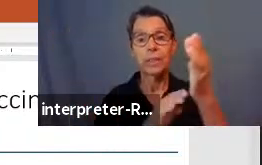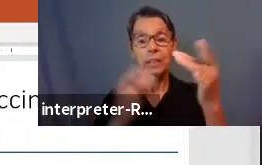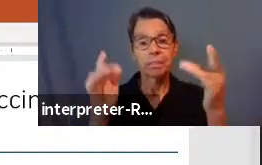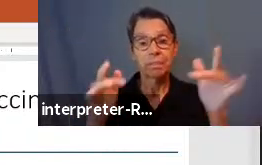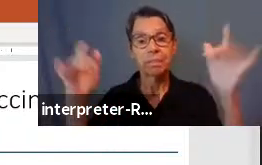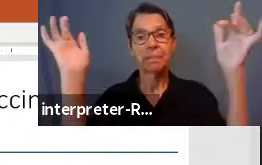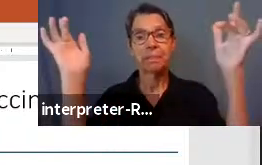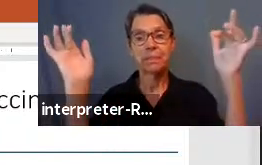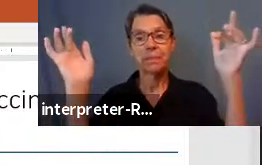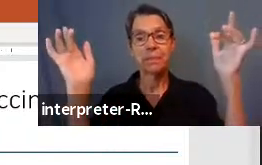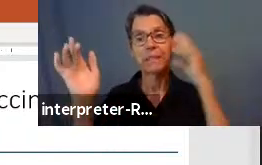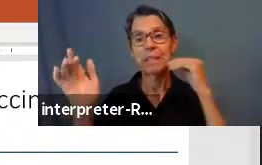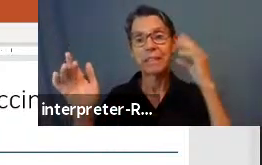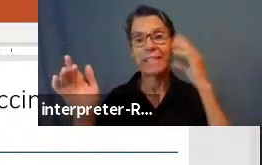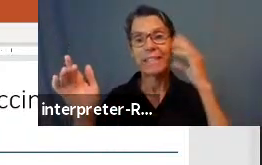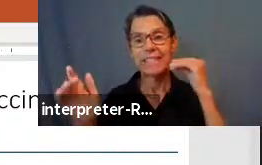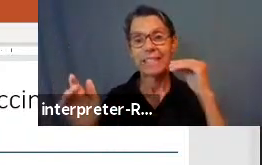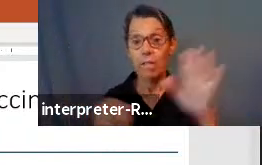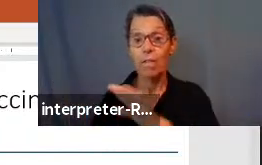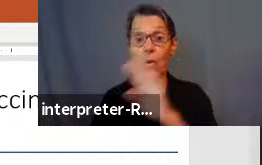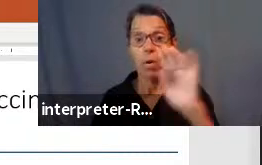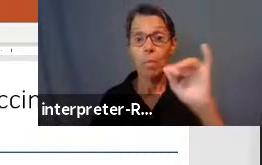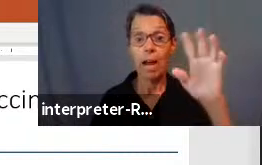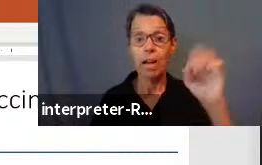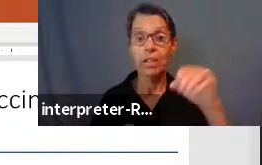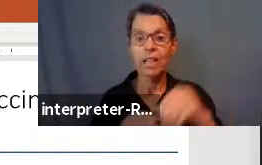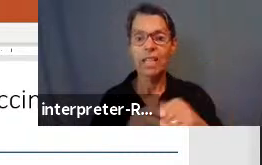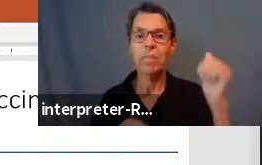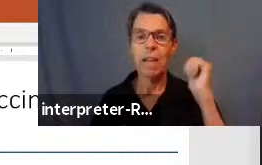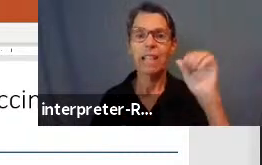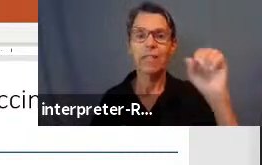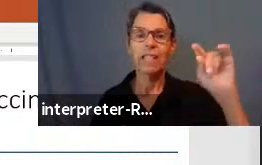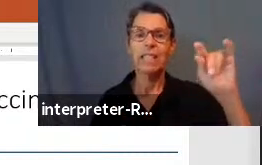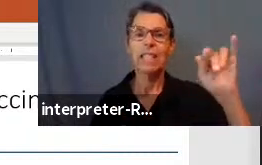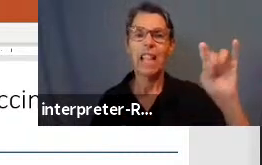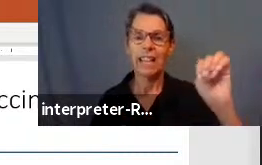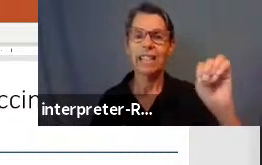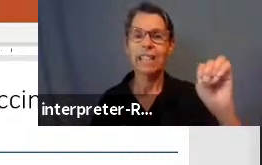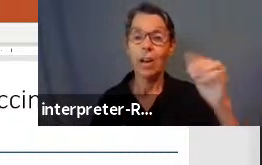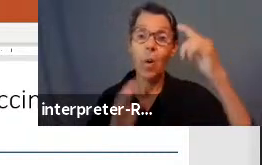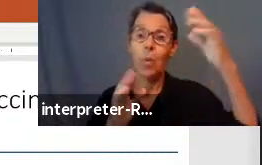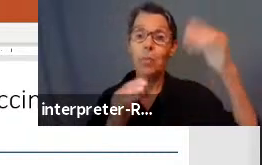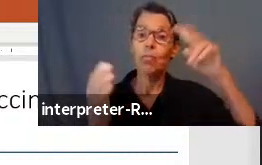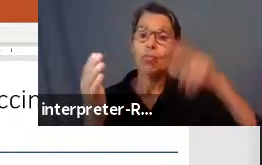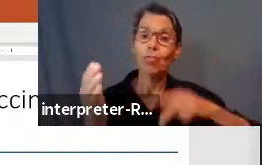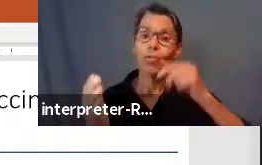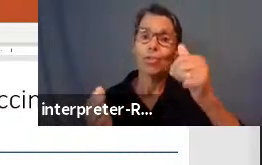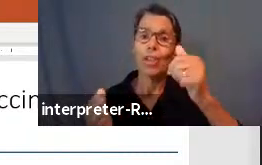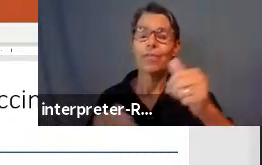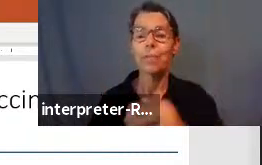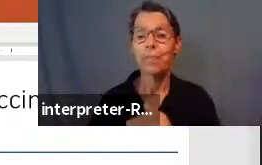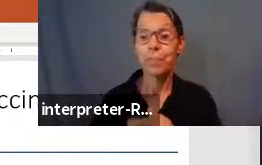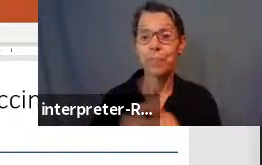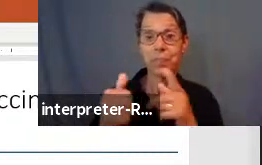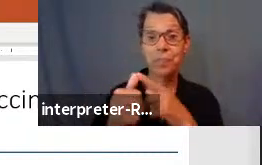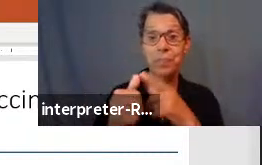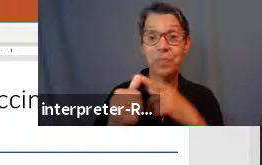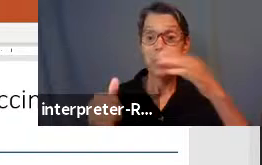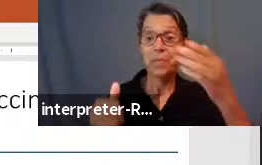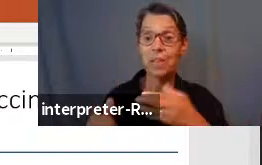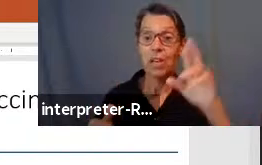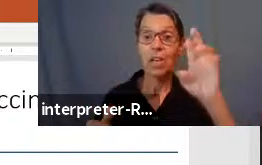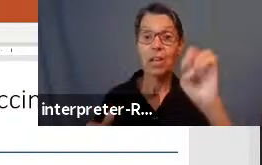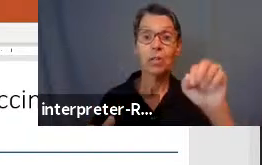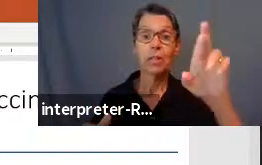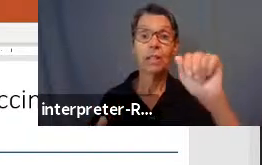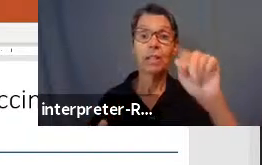full bios are in the back of the slide deck, and I hope that you'll take some time to learn more. We're pleased to welcome Rear